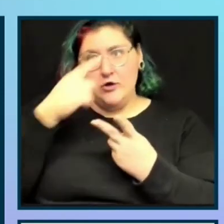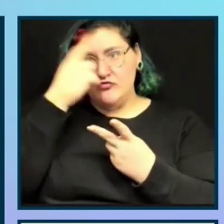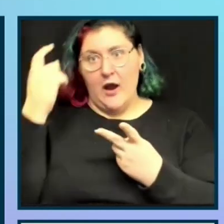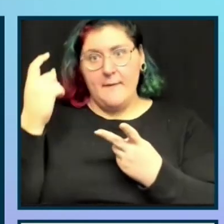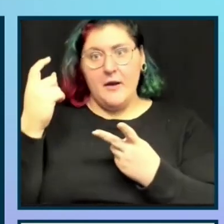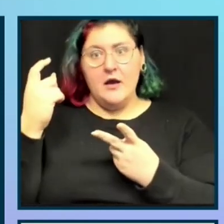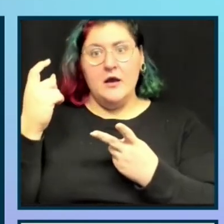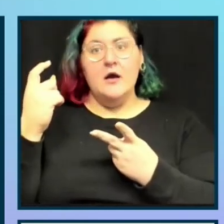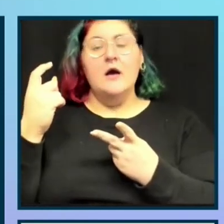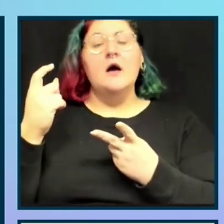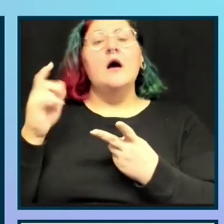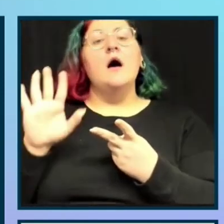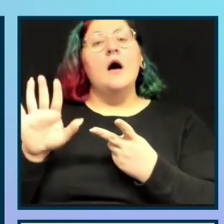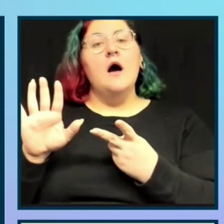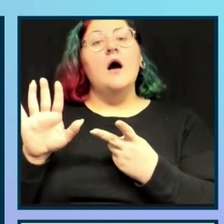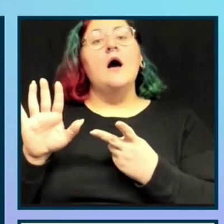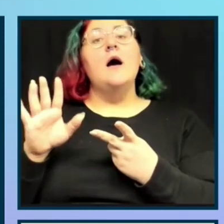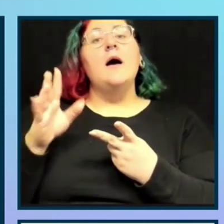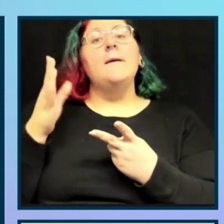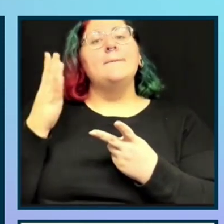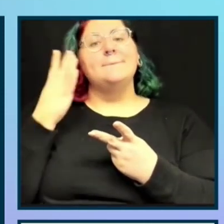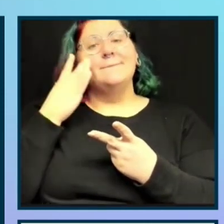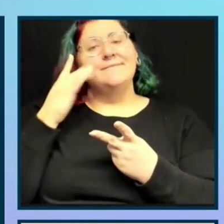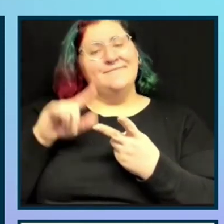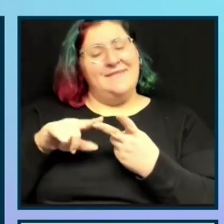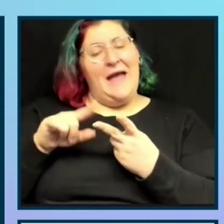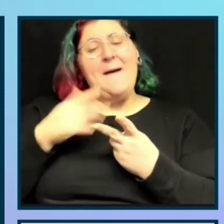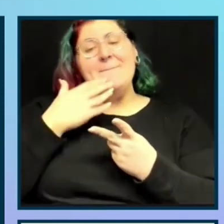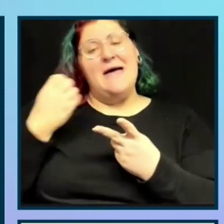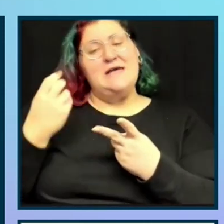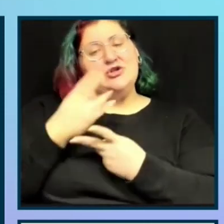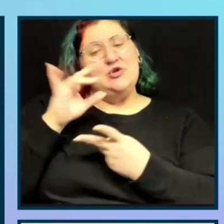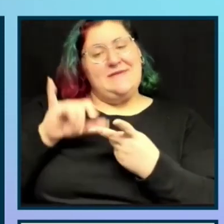only mention sensitive content in a broader sense.